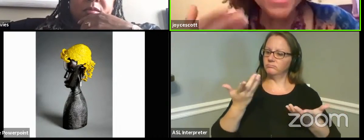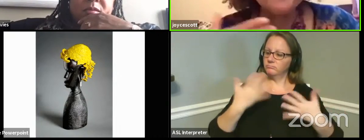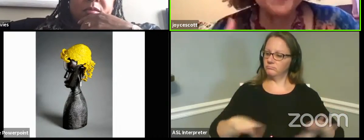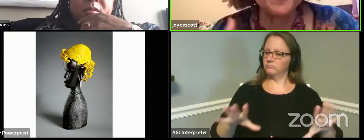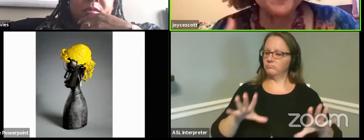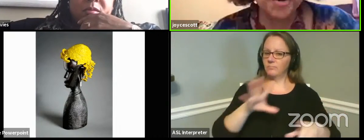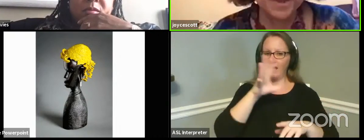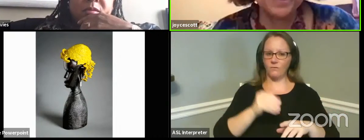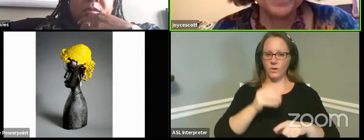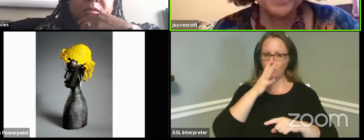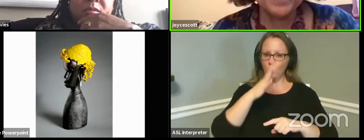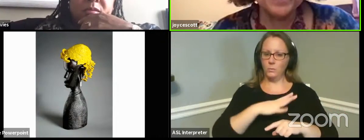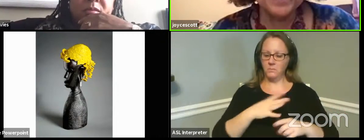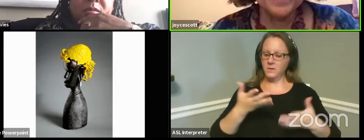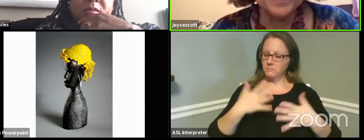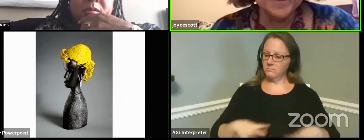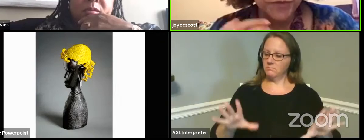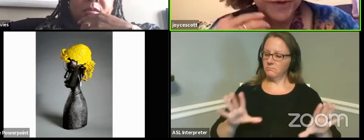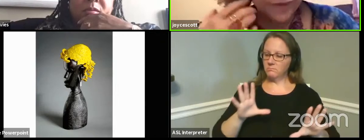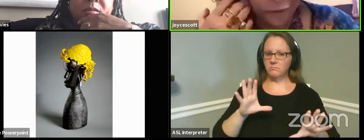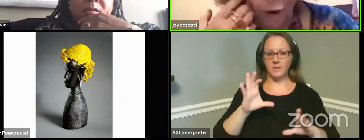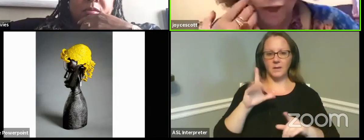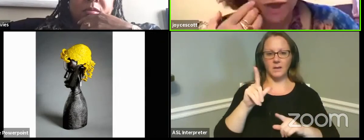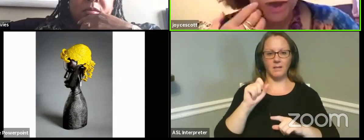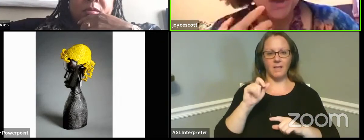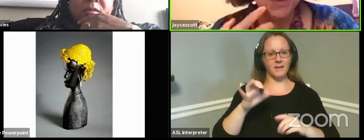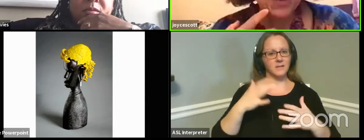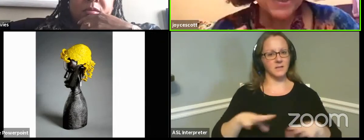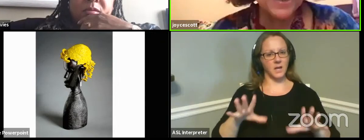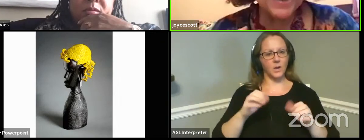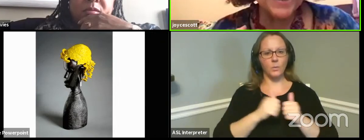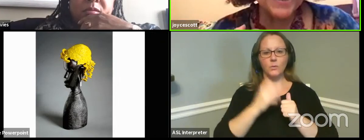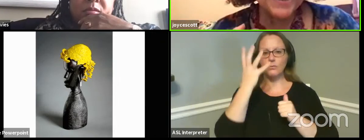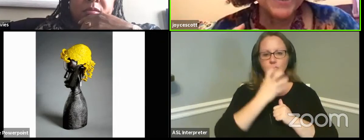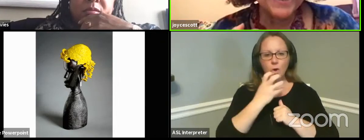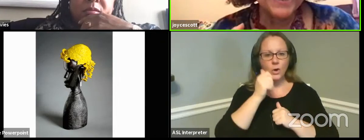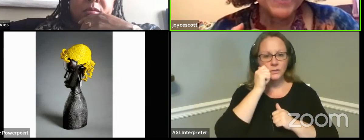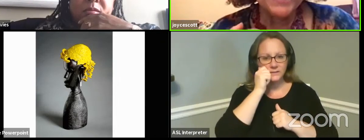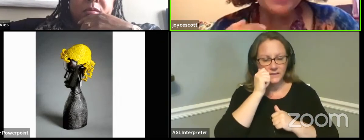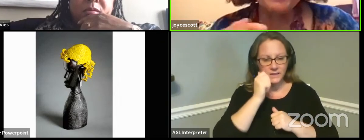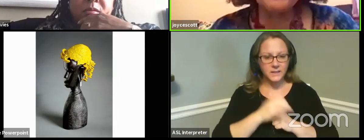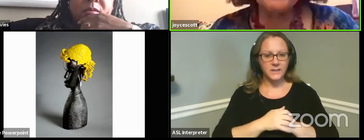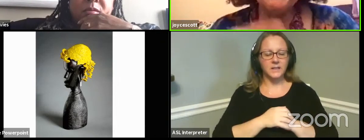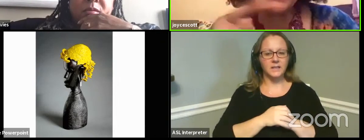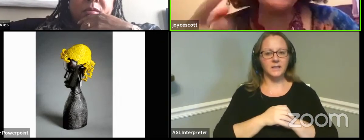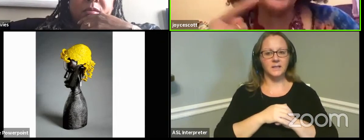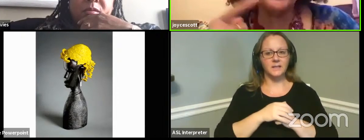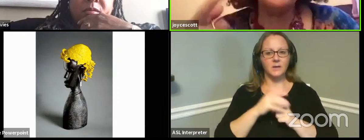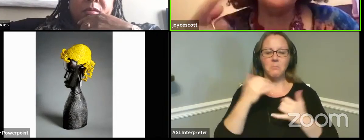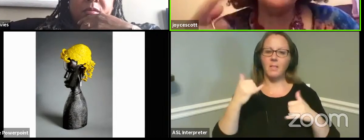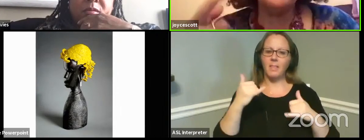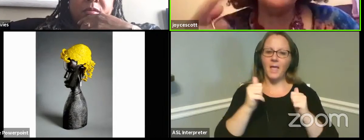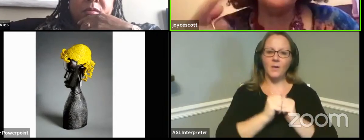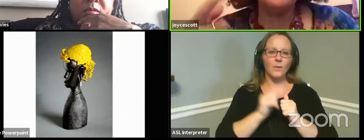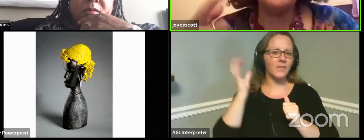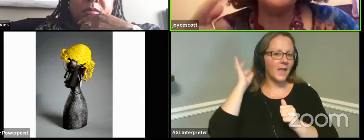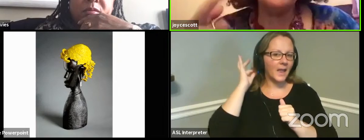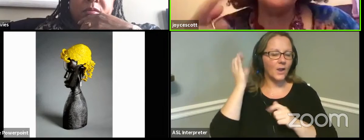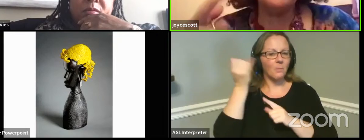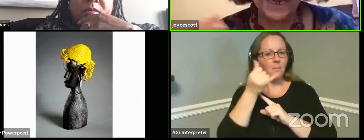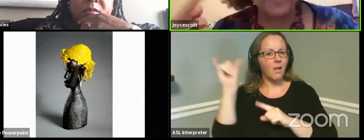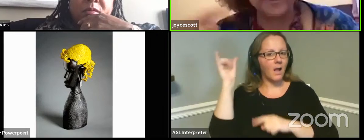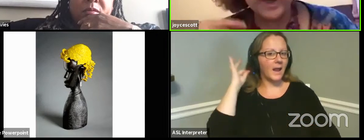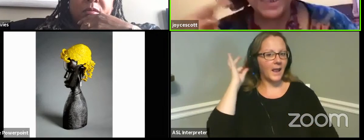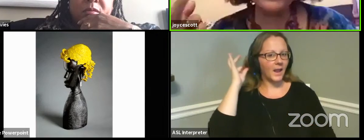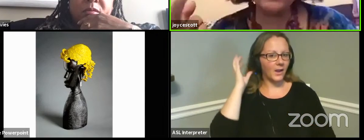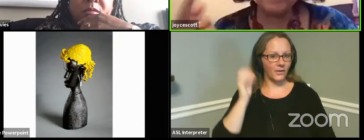attired African woman with the dark hue to be playing with this blonde hair, because you know